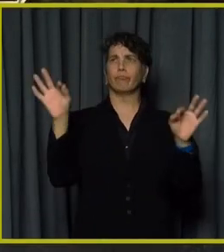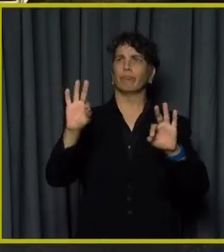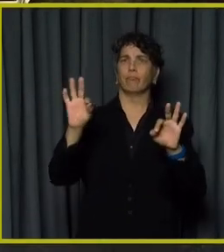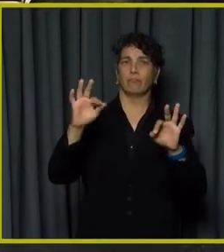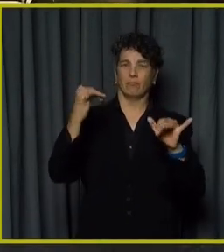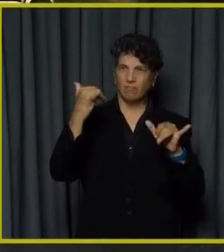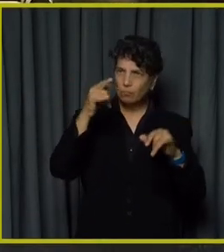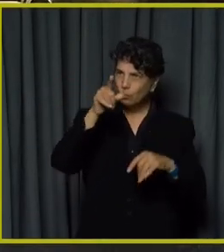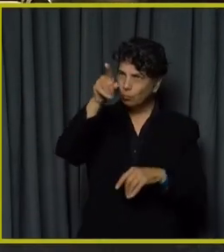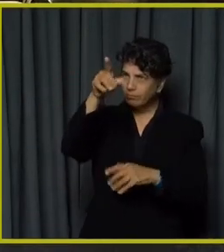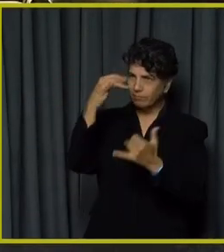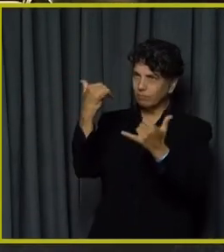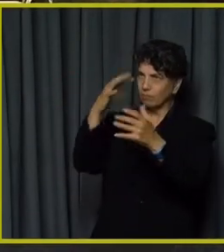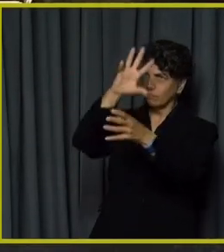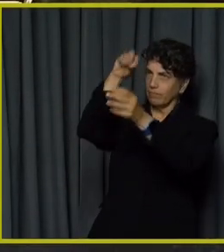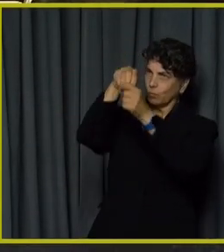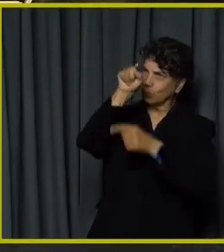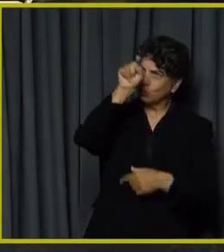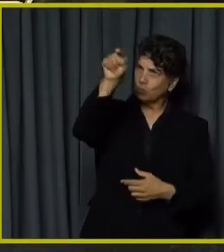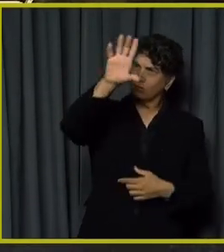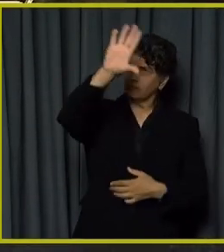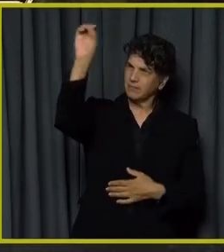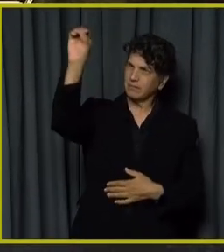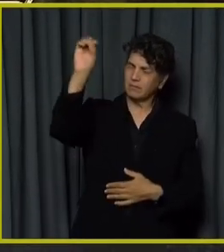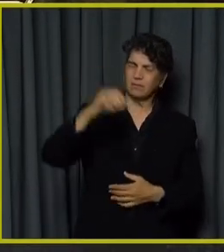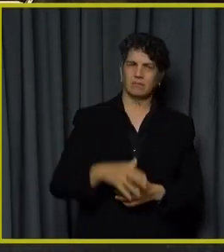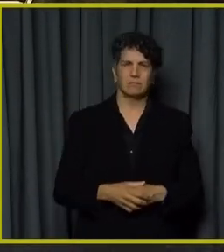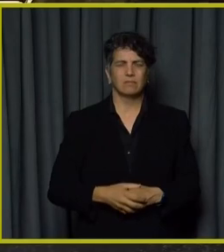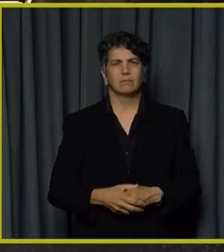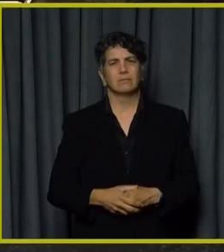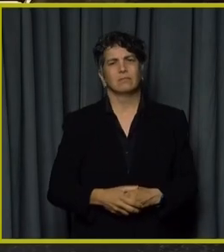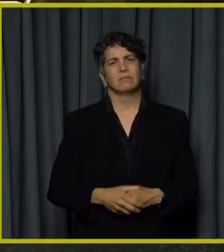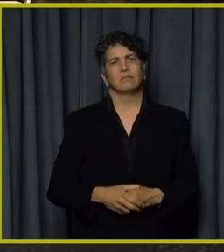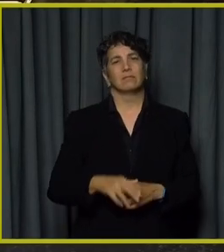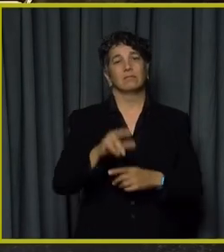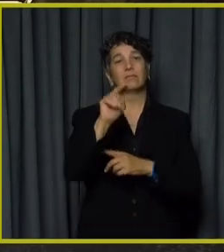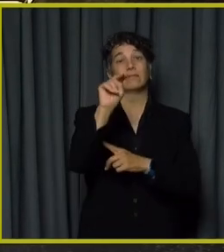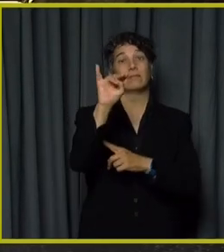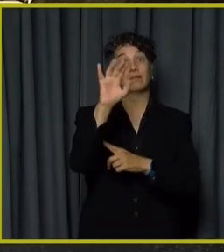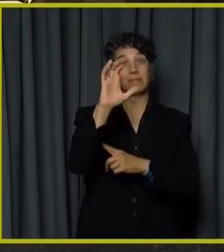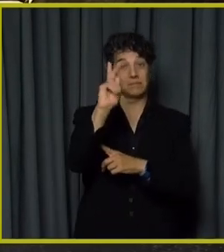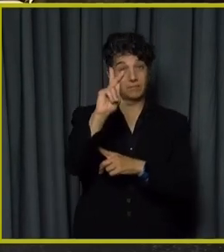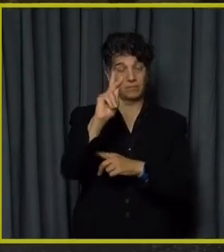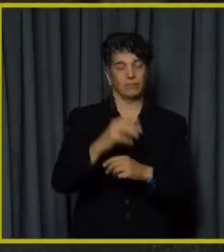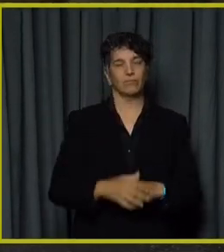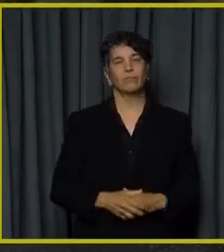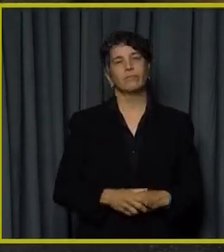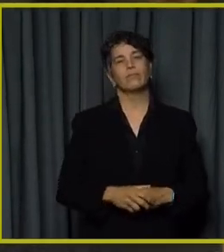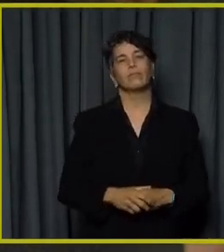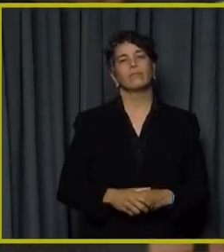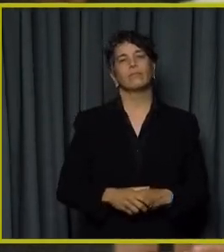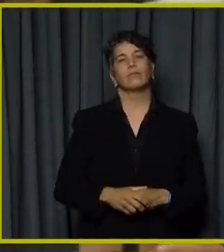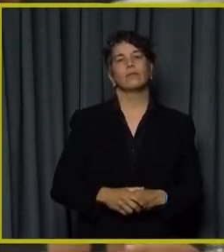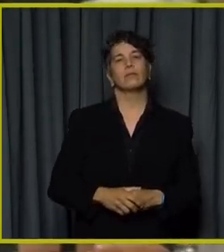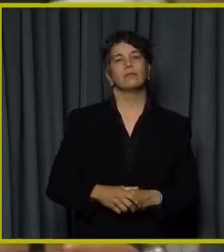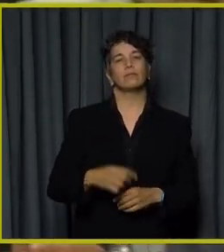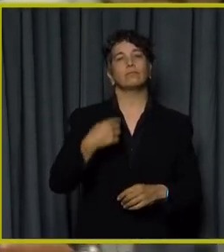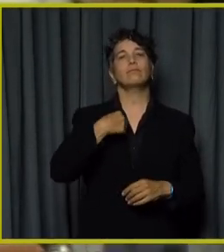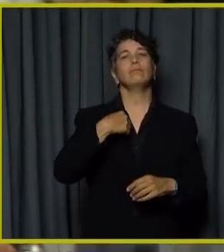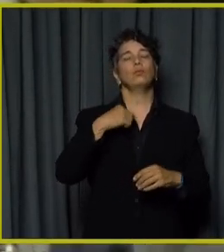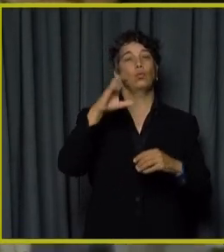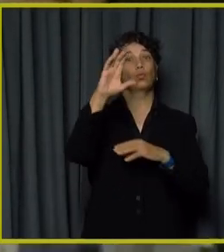My name is Nick Smith. I'm from southwestern Virginia in the coal fields of central Appalachia. I'm the son of a coal miner's